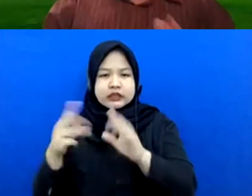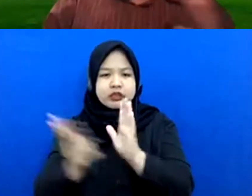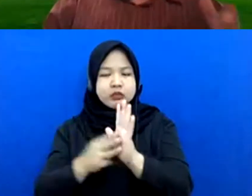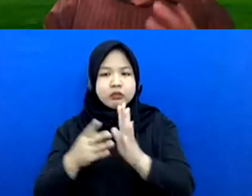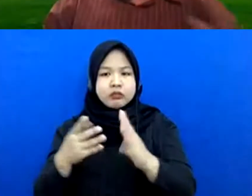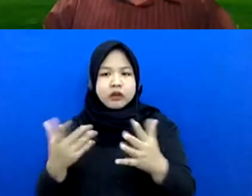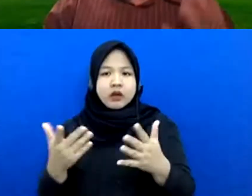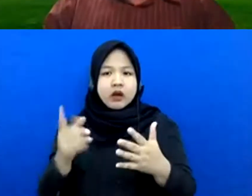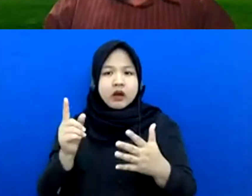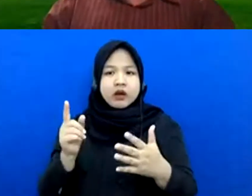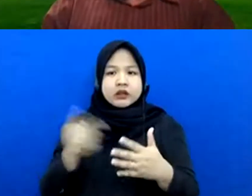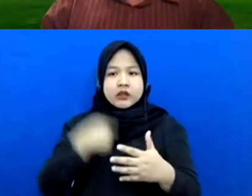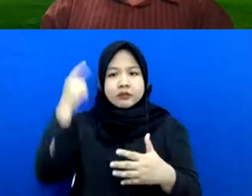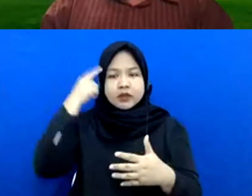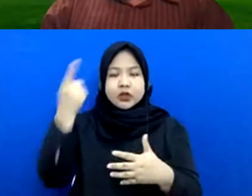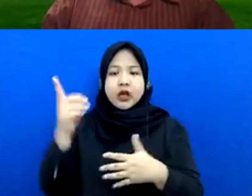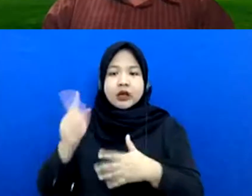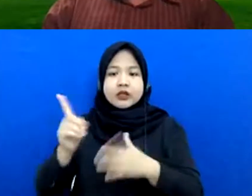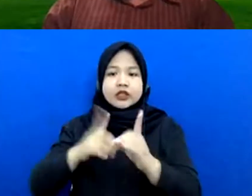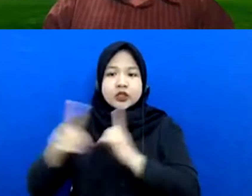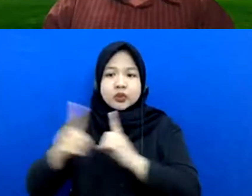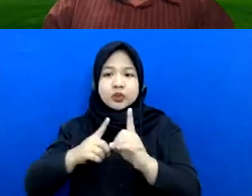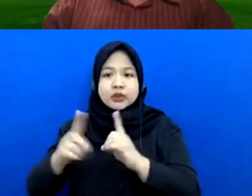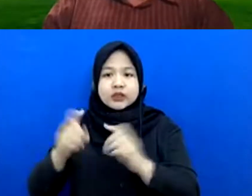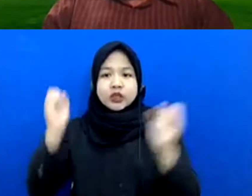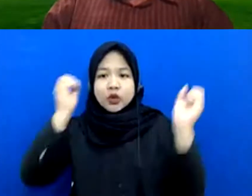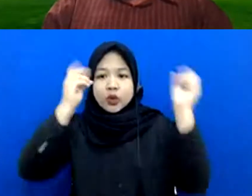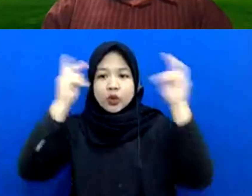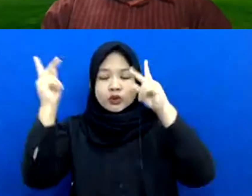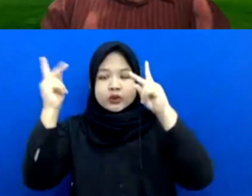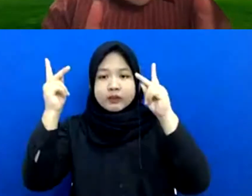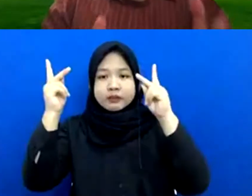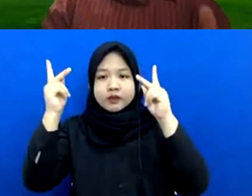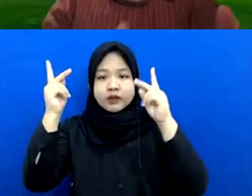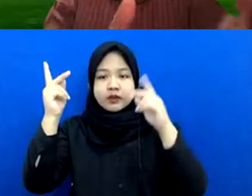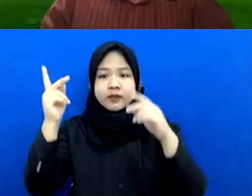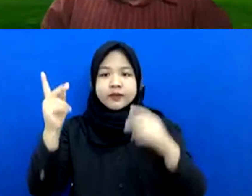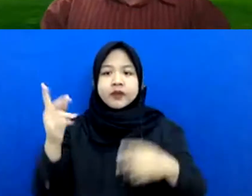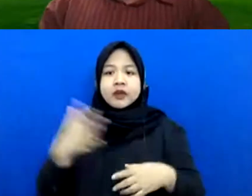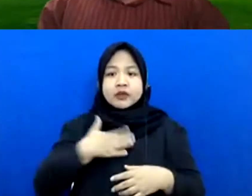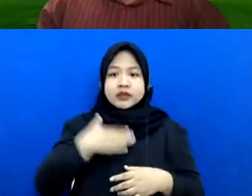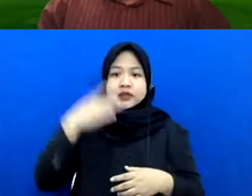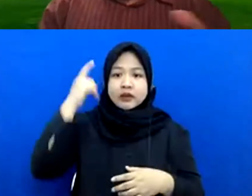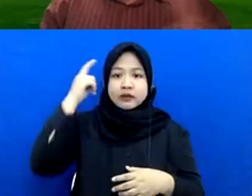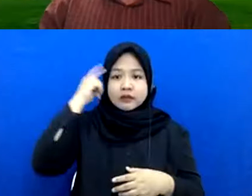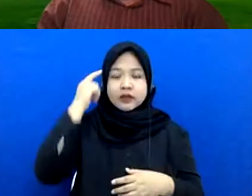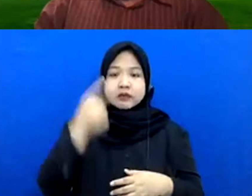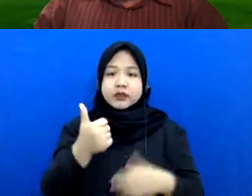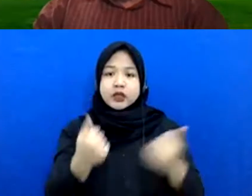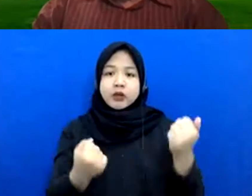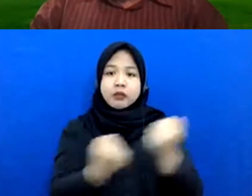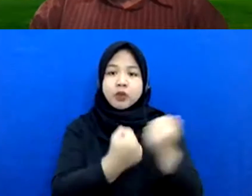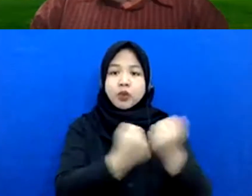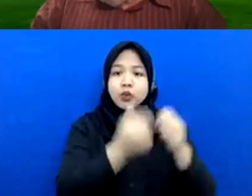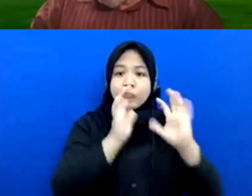an opening discussion about that concept. But I think it would support very much what